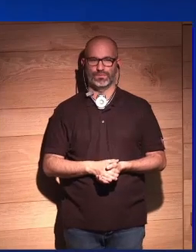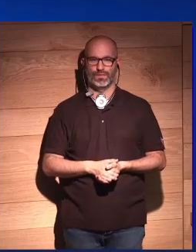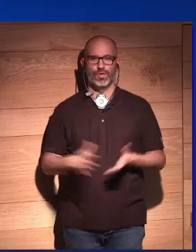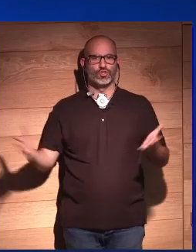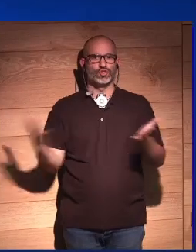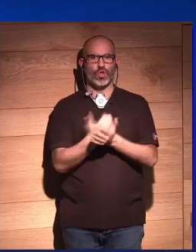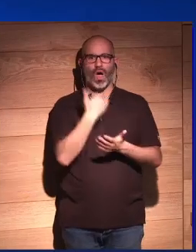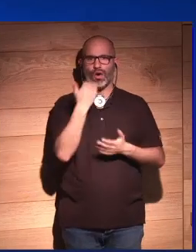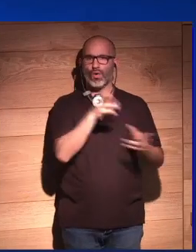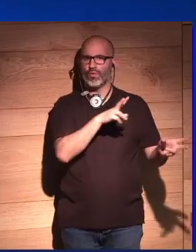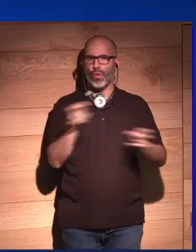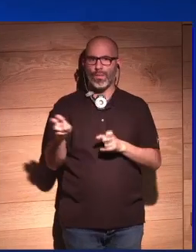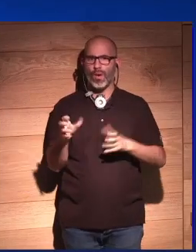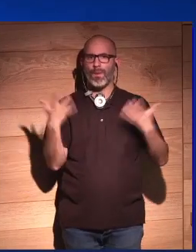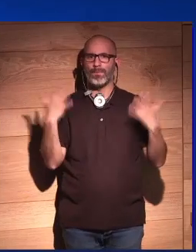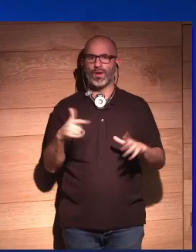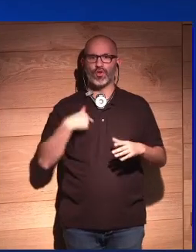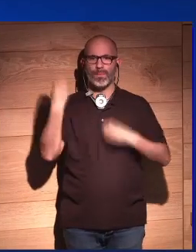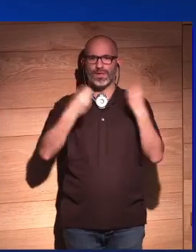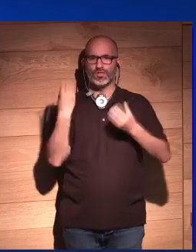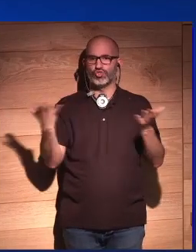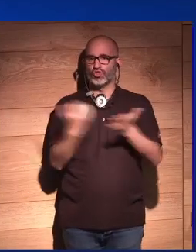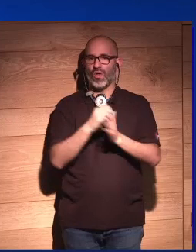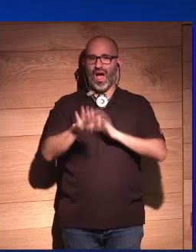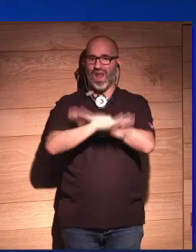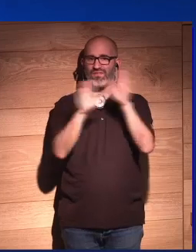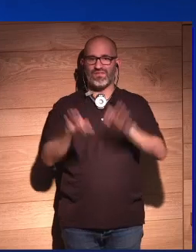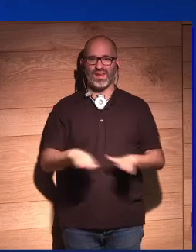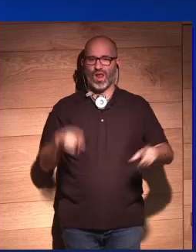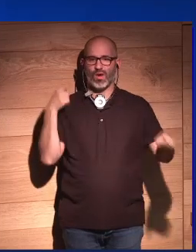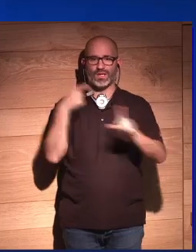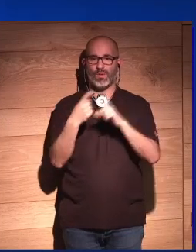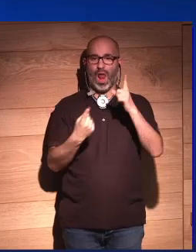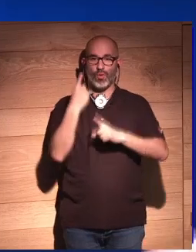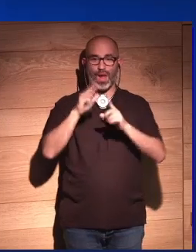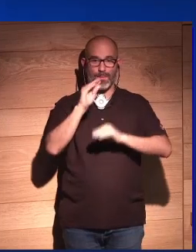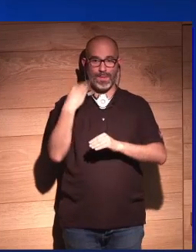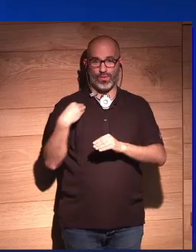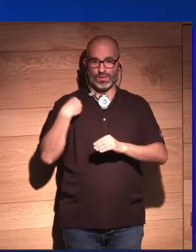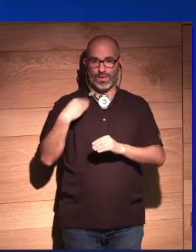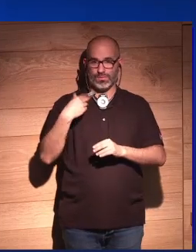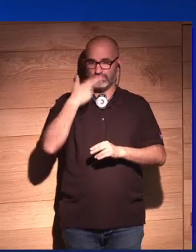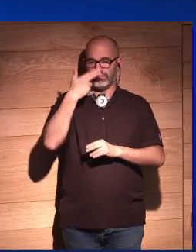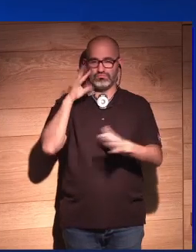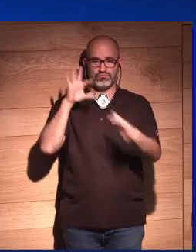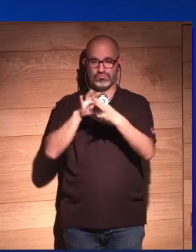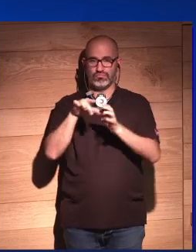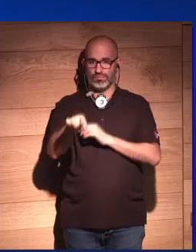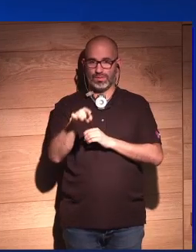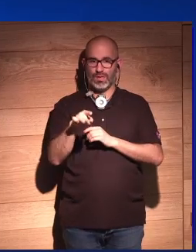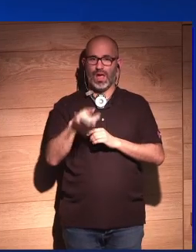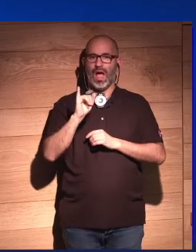Ultimately comes down to some of the questions that you're asking. You know, but it's interesting that there is a medium that